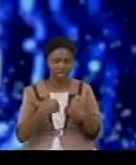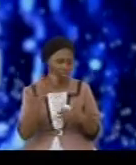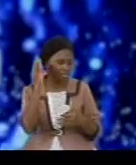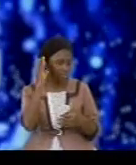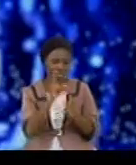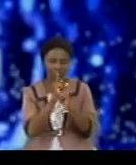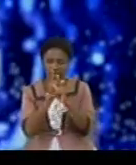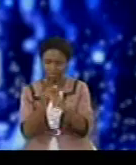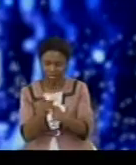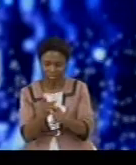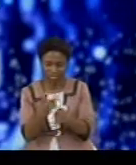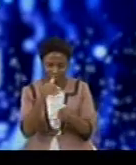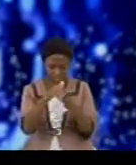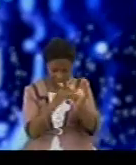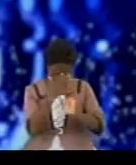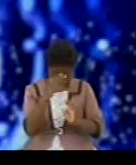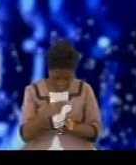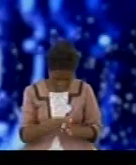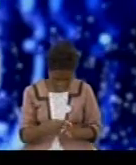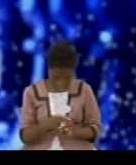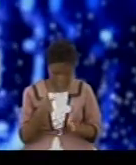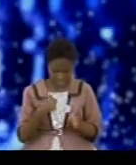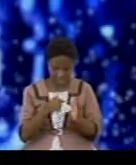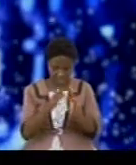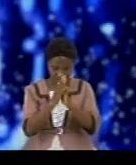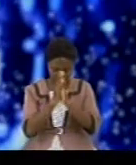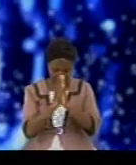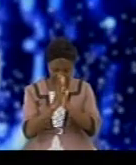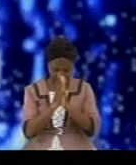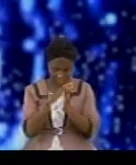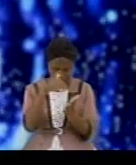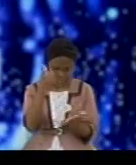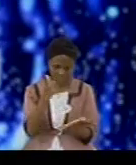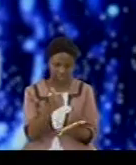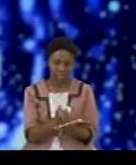answered. In Jesus' name we pray.